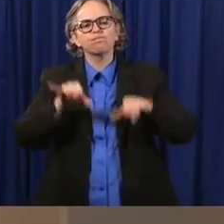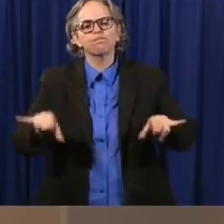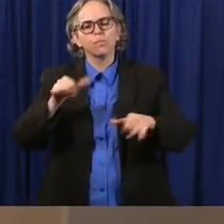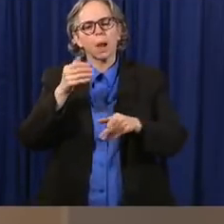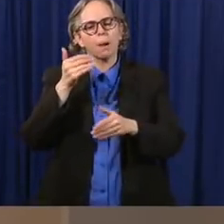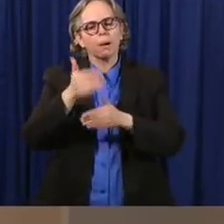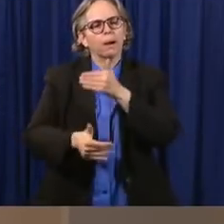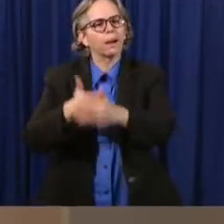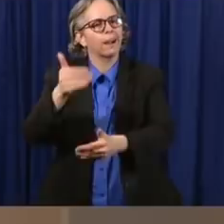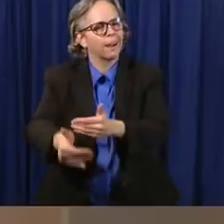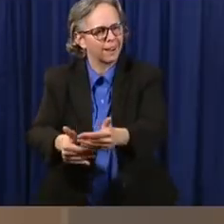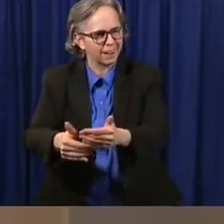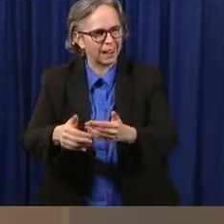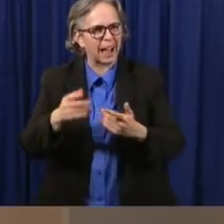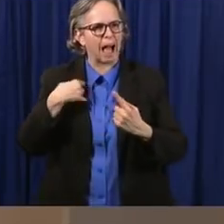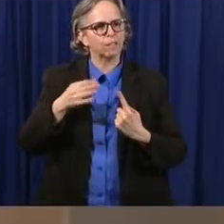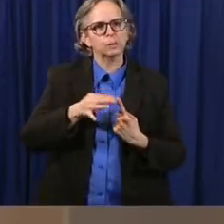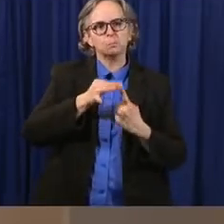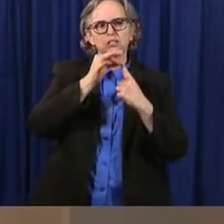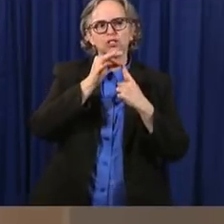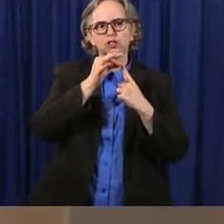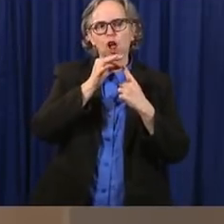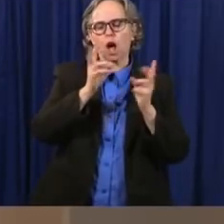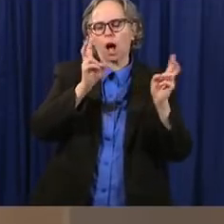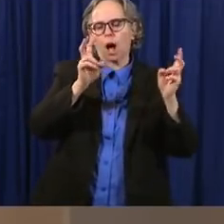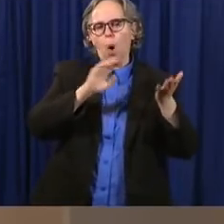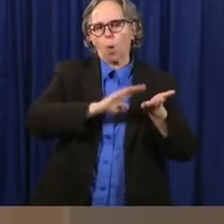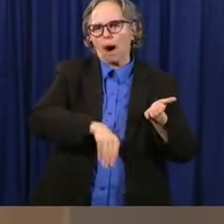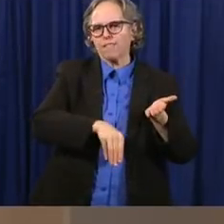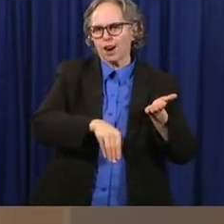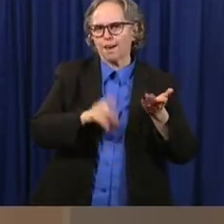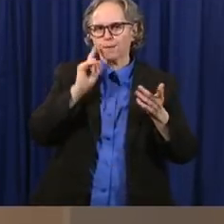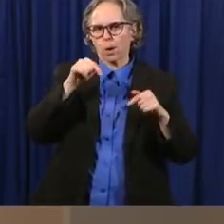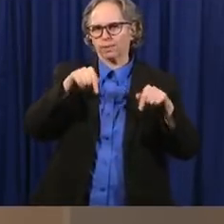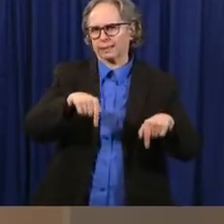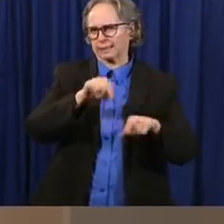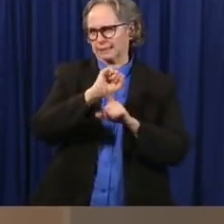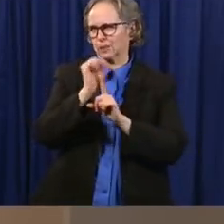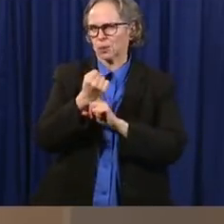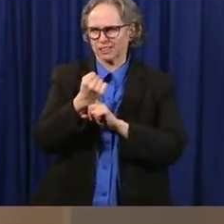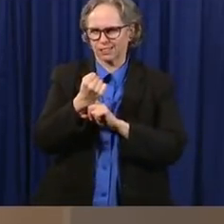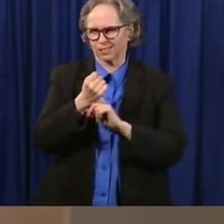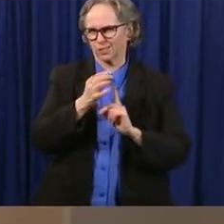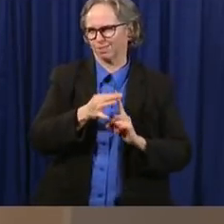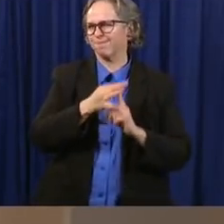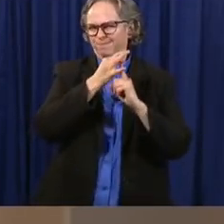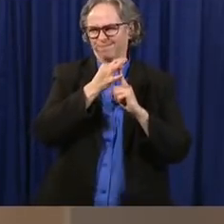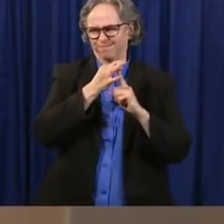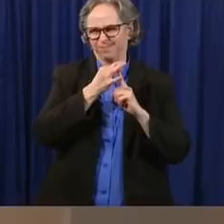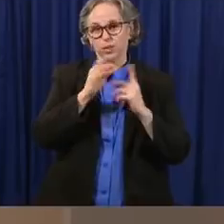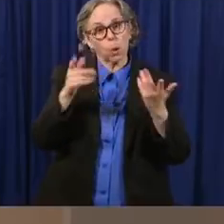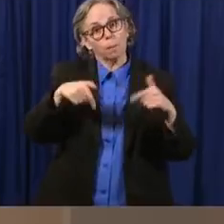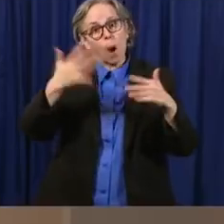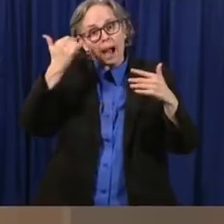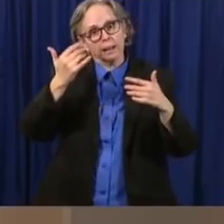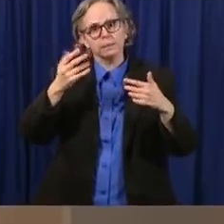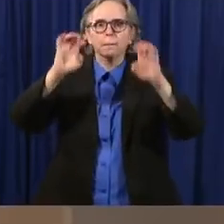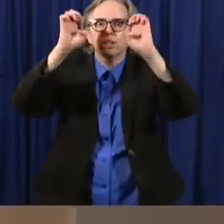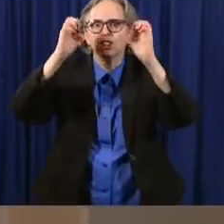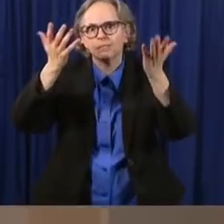for circumstances like this, and this is an appropriate time to. This is an emergency. This is when it needs to be done. Thank